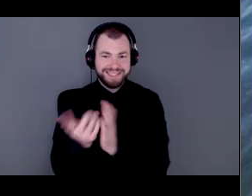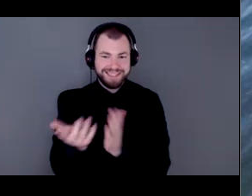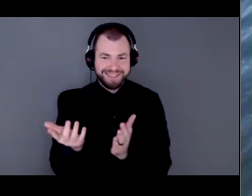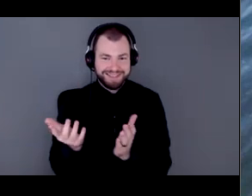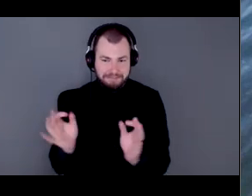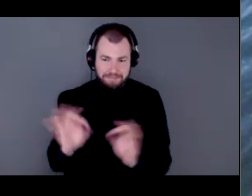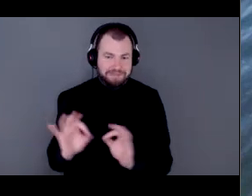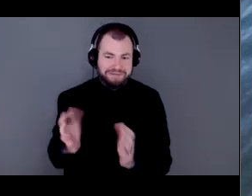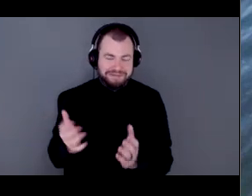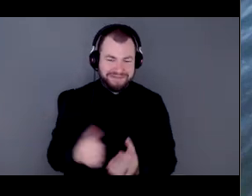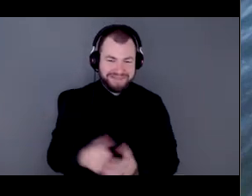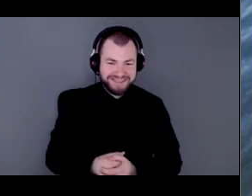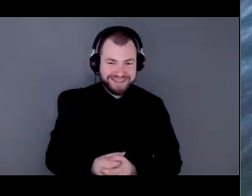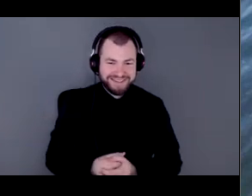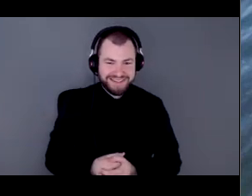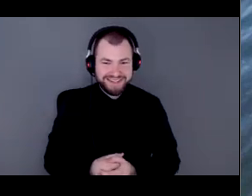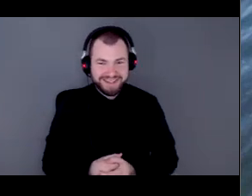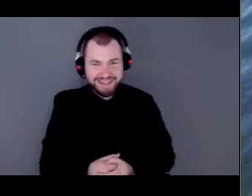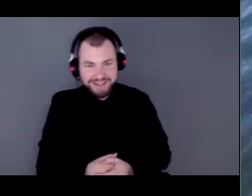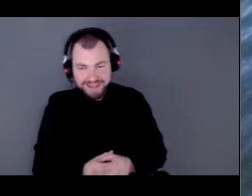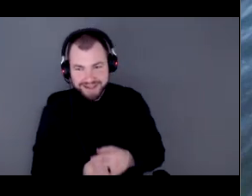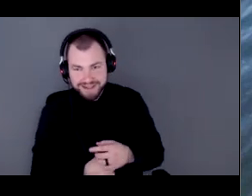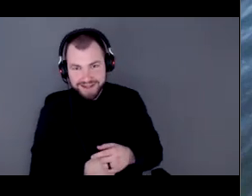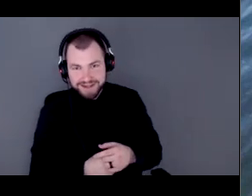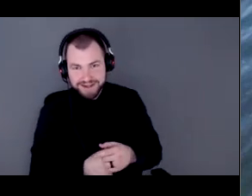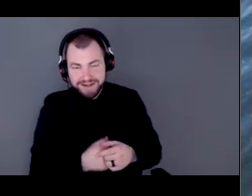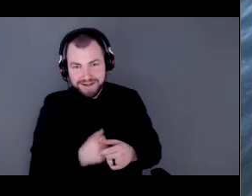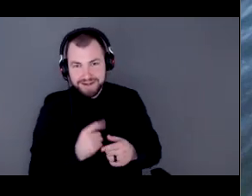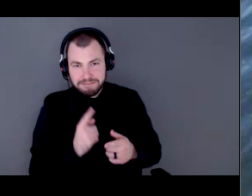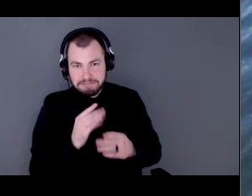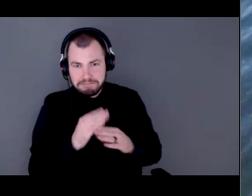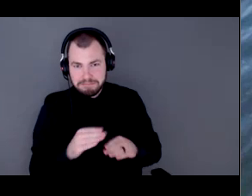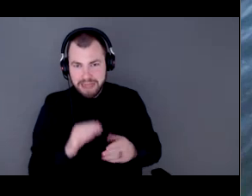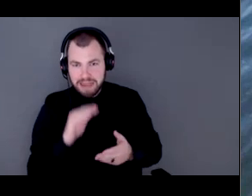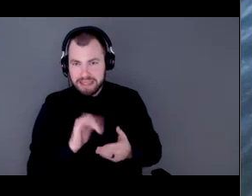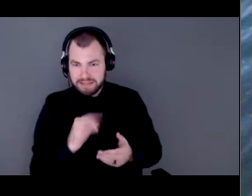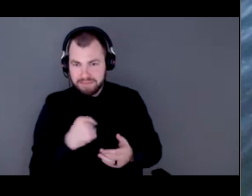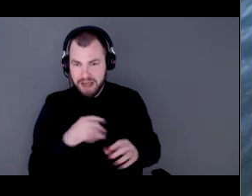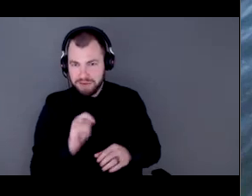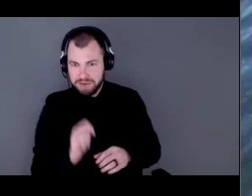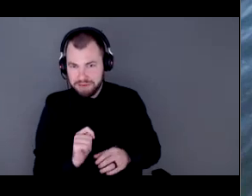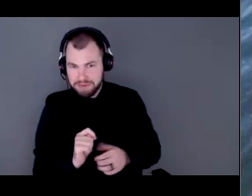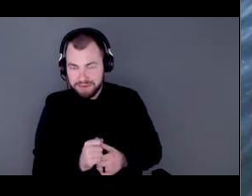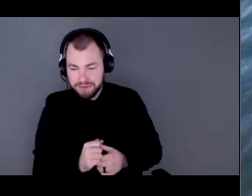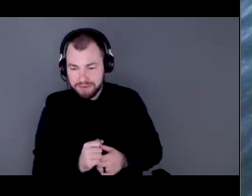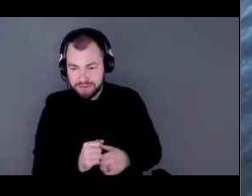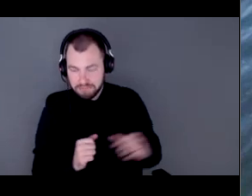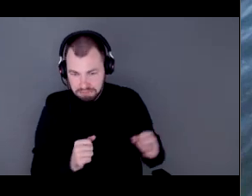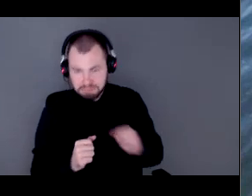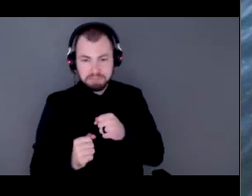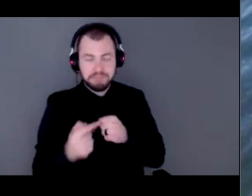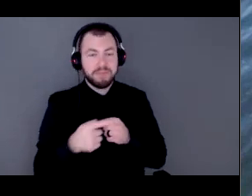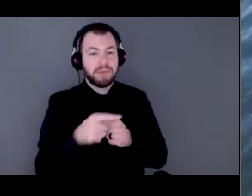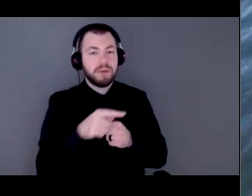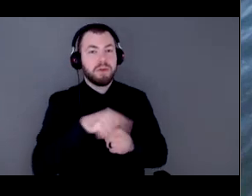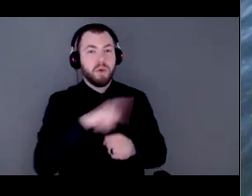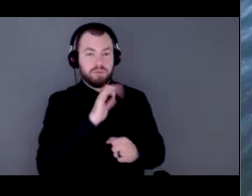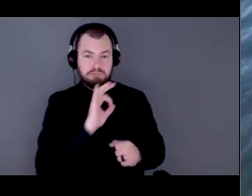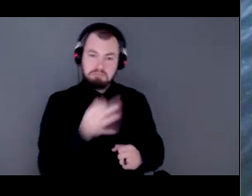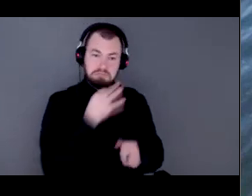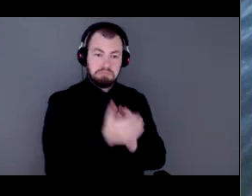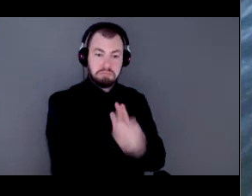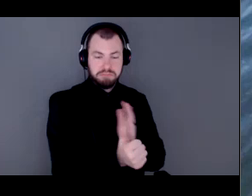probably do it. those that are particularly adept can probably do it